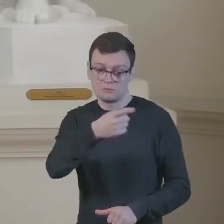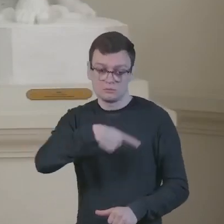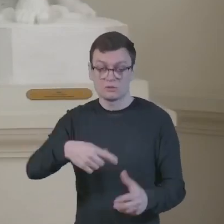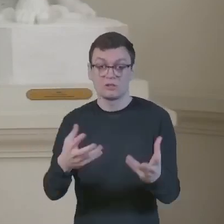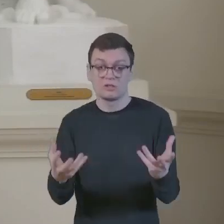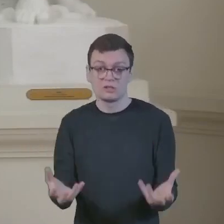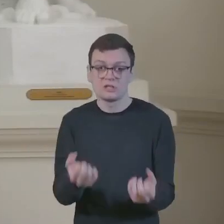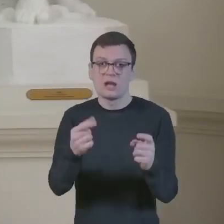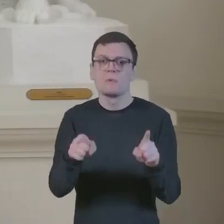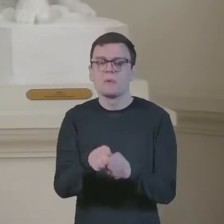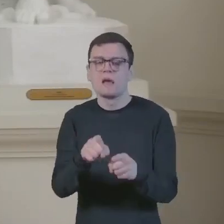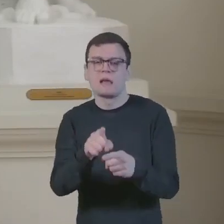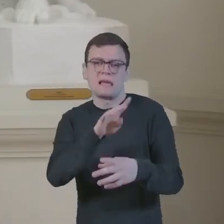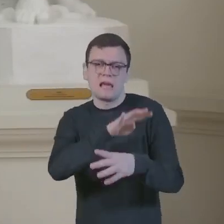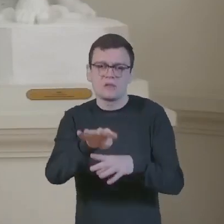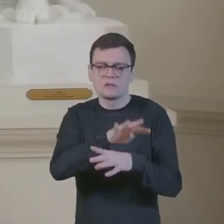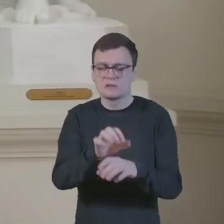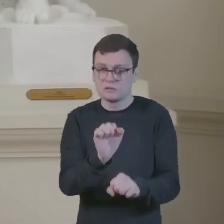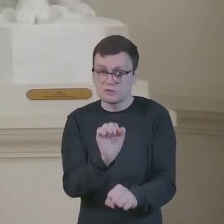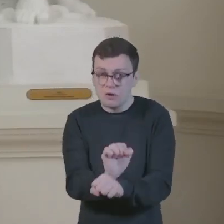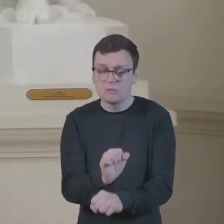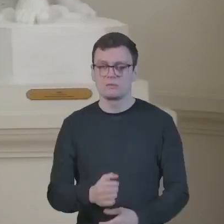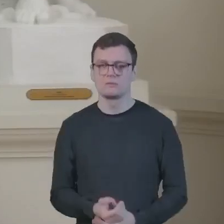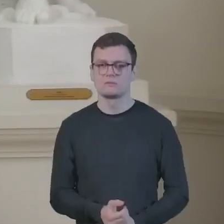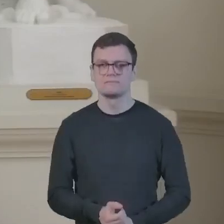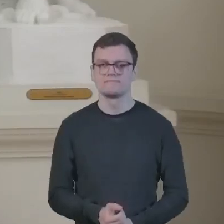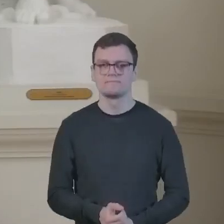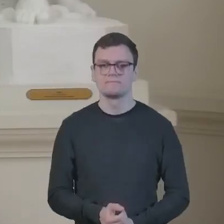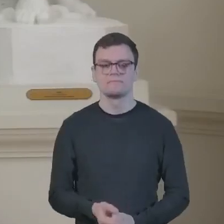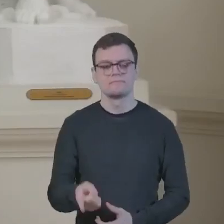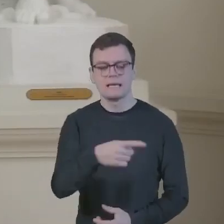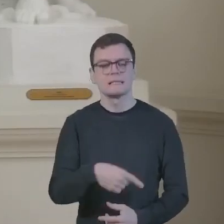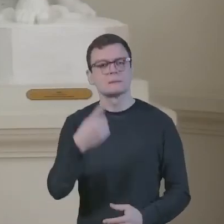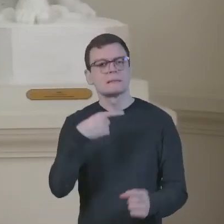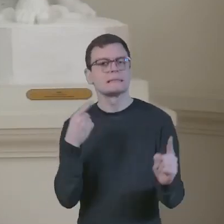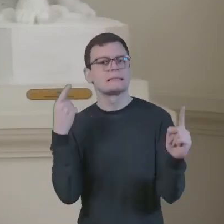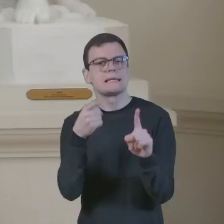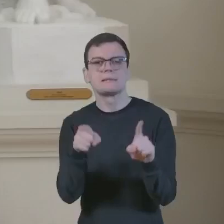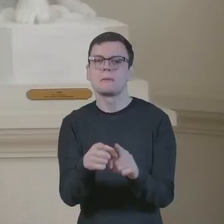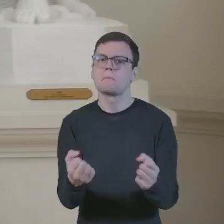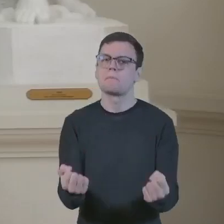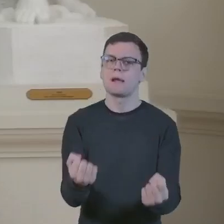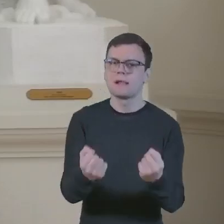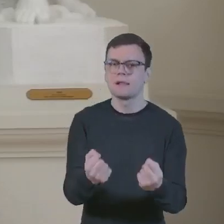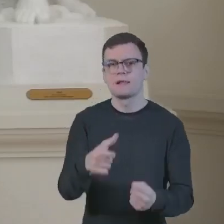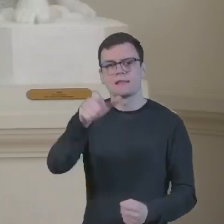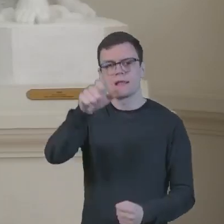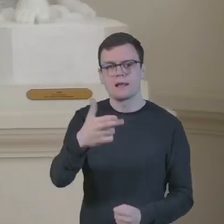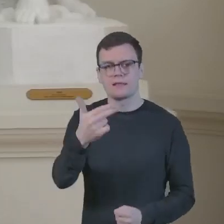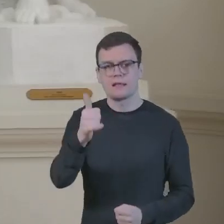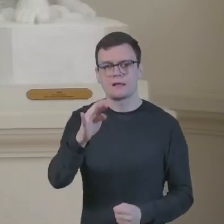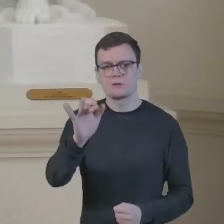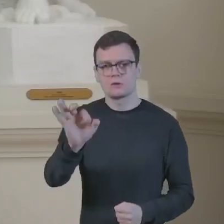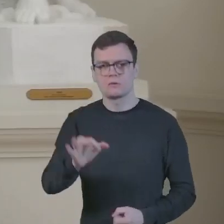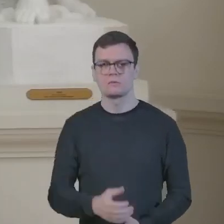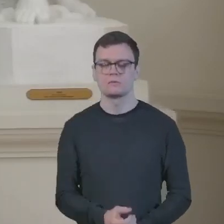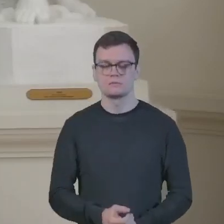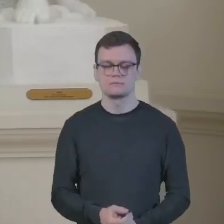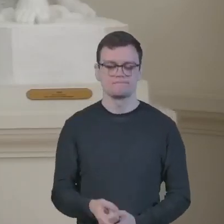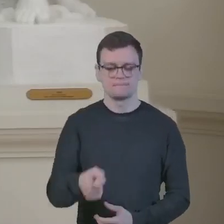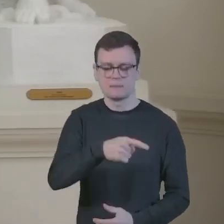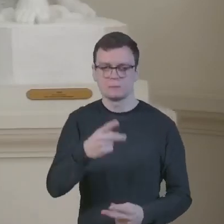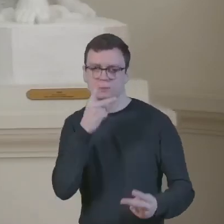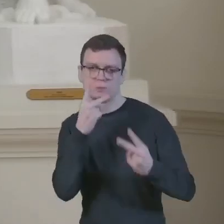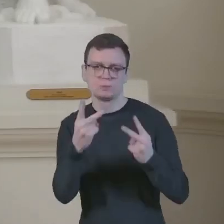country. Today, we're facing an absurd situation where countries that are anti-NATO, like Belarus